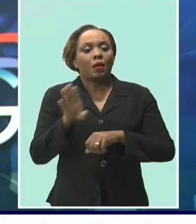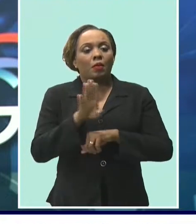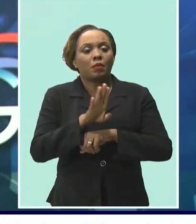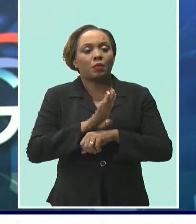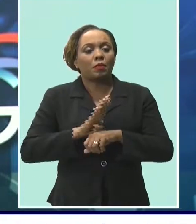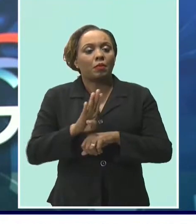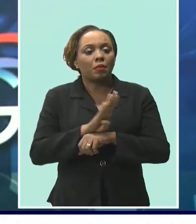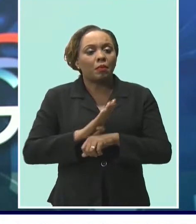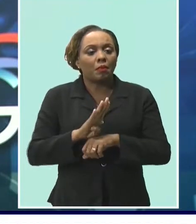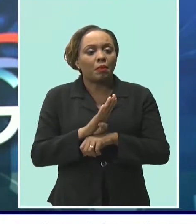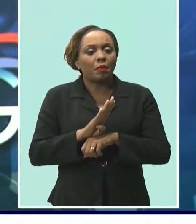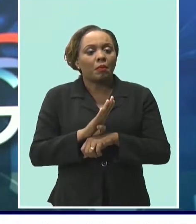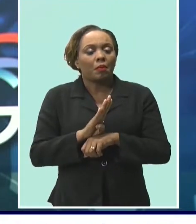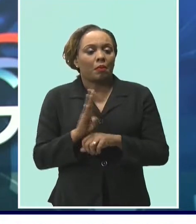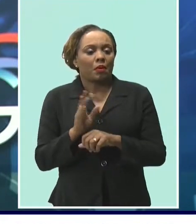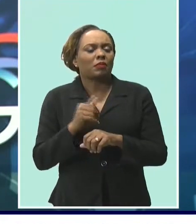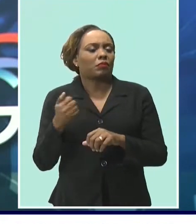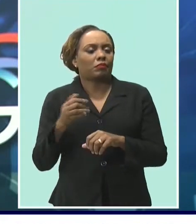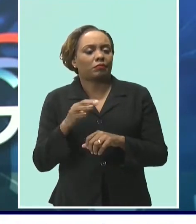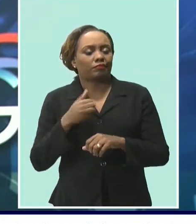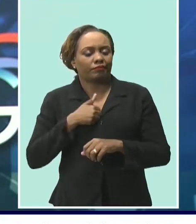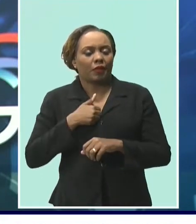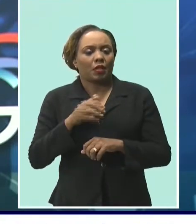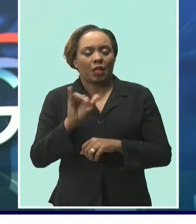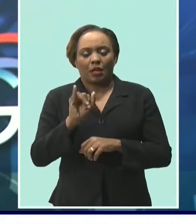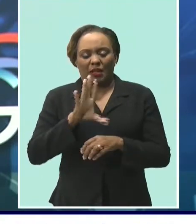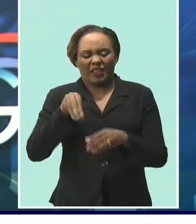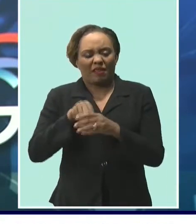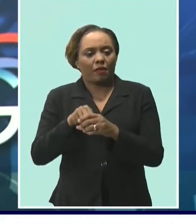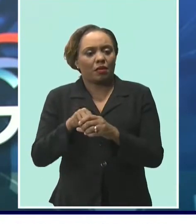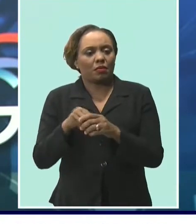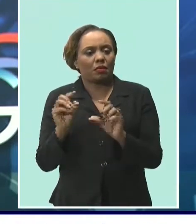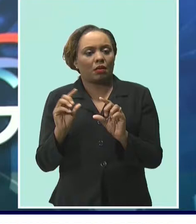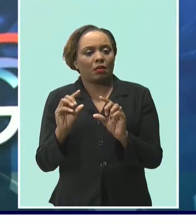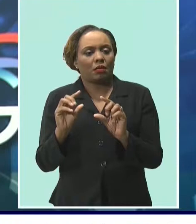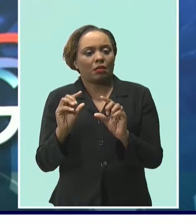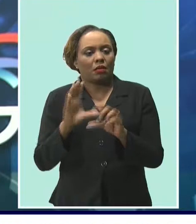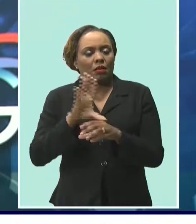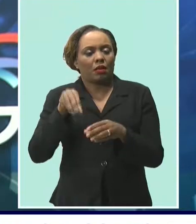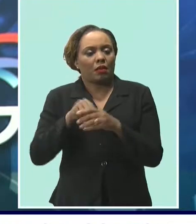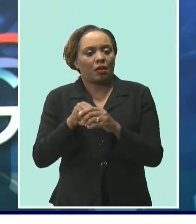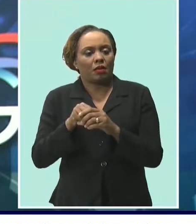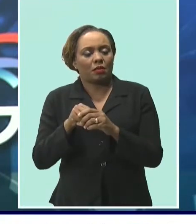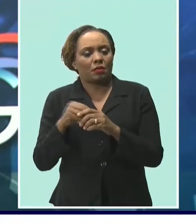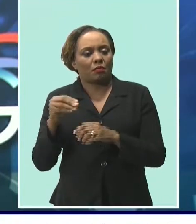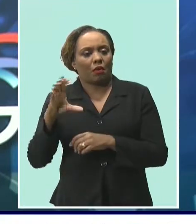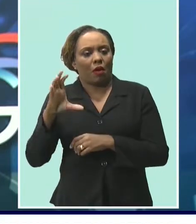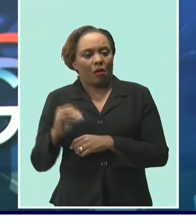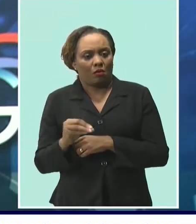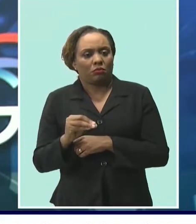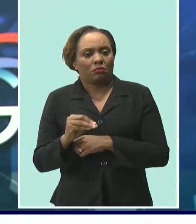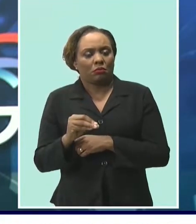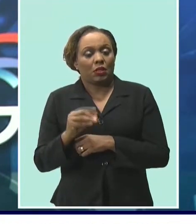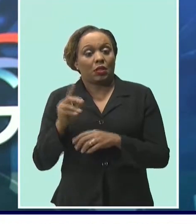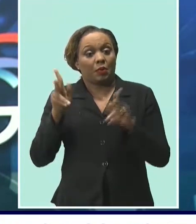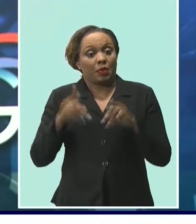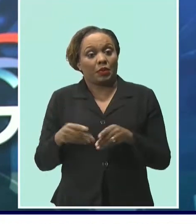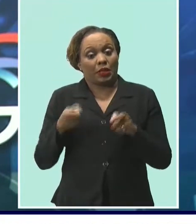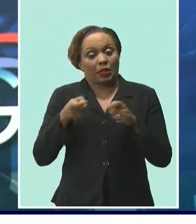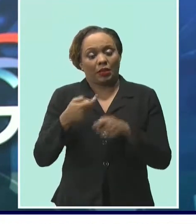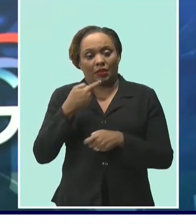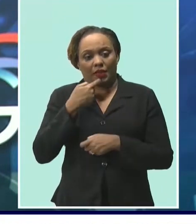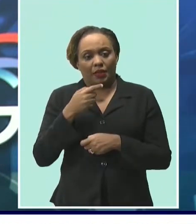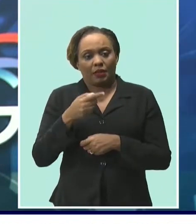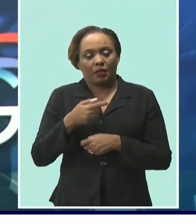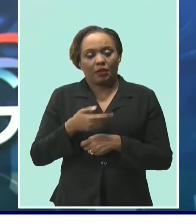Limited Prevention of Investments Amendment Bill 2020, Acting Senate Leader of Government Business, Senator Kay McCartney, says while the government at